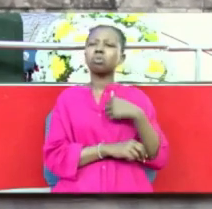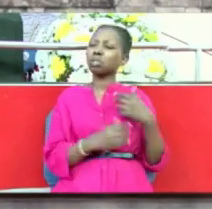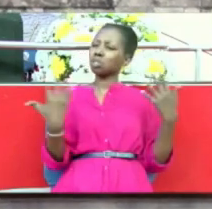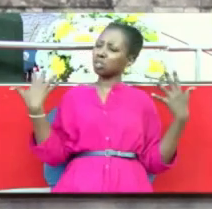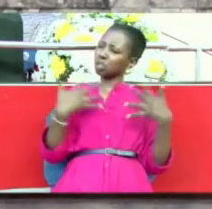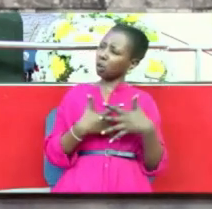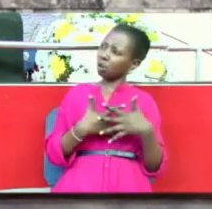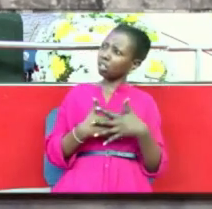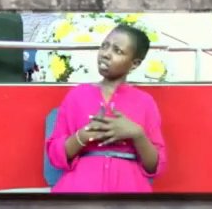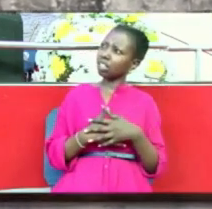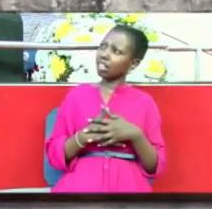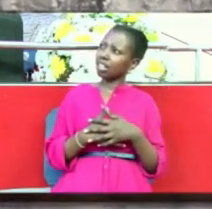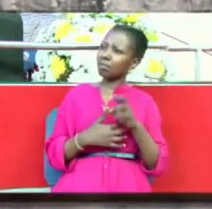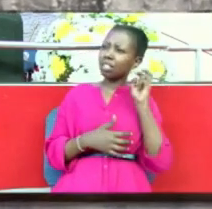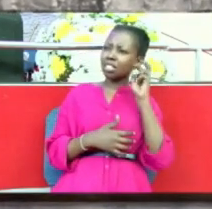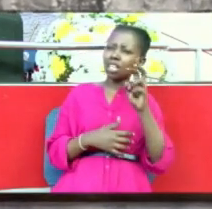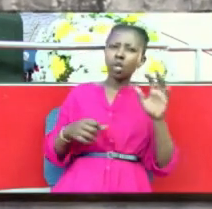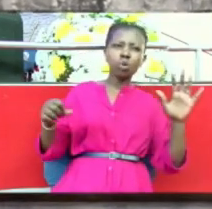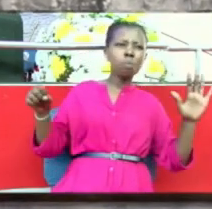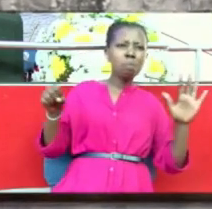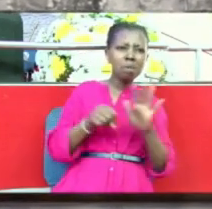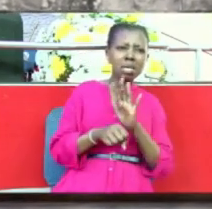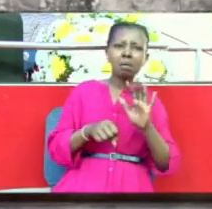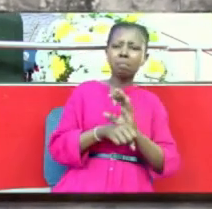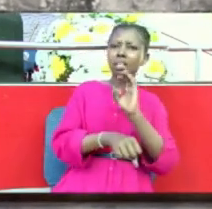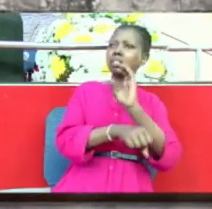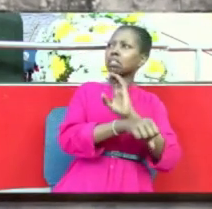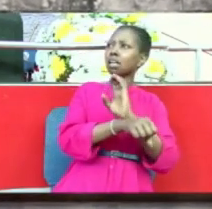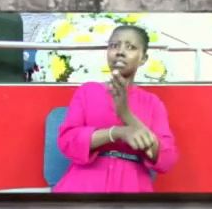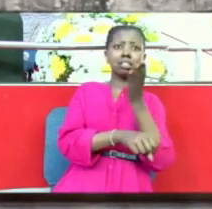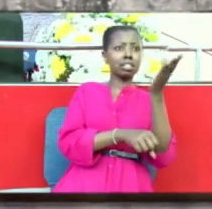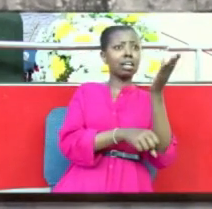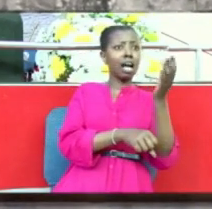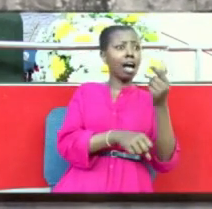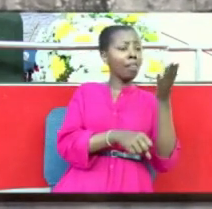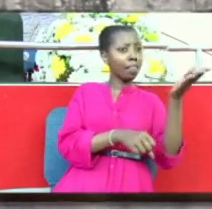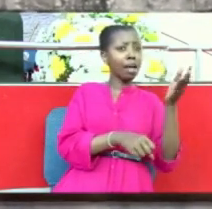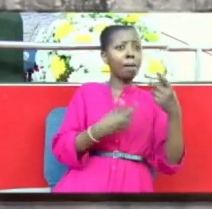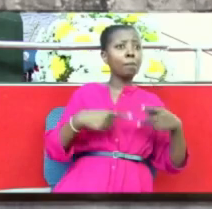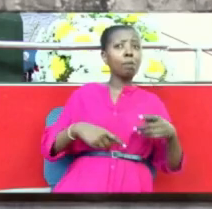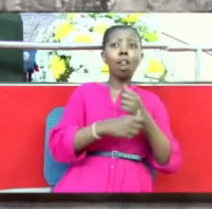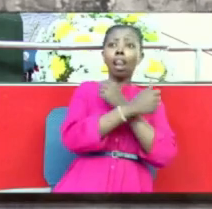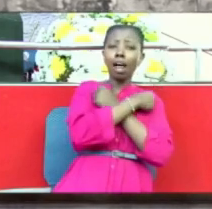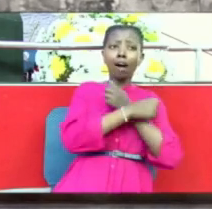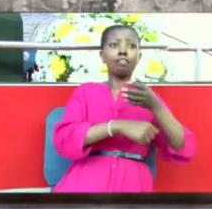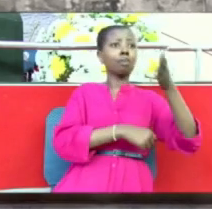Then I saw so many churches. Alafu nikaona makanisa mengi. They love God. Ambao wanampenda Mungu.